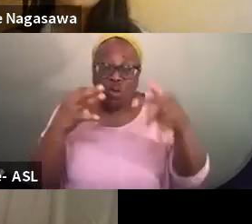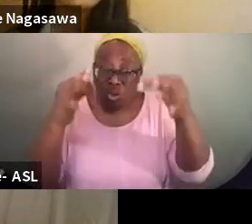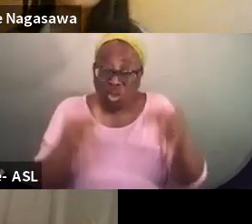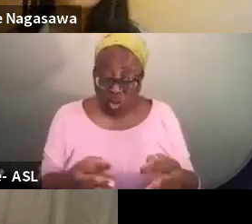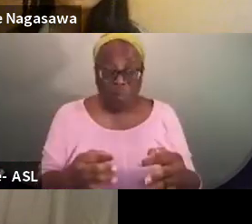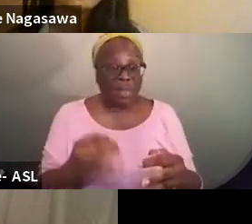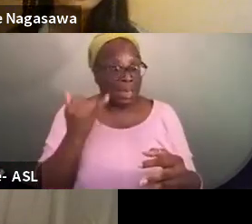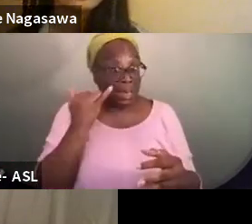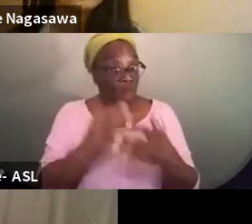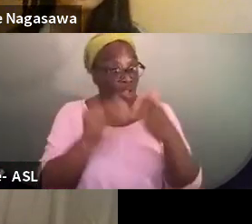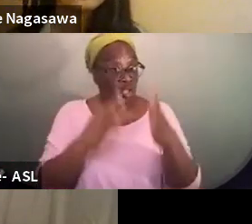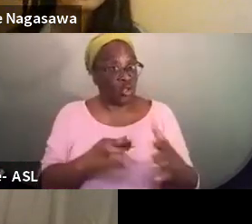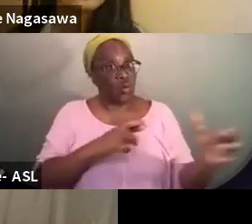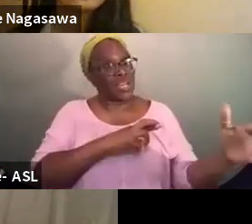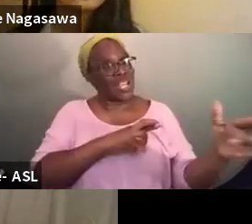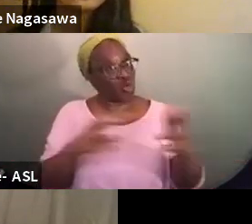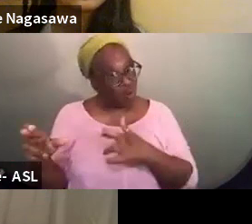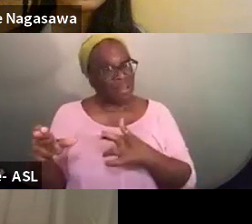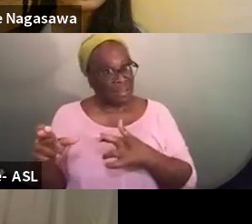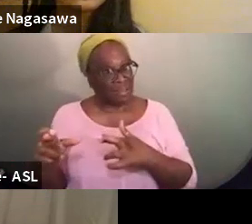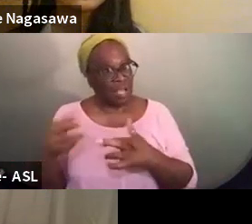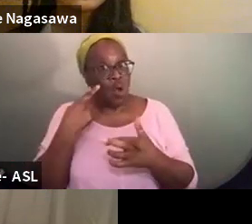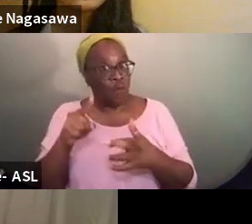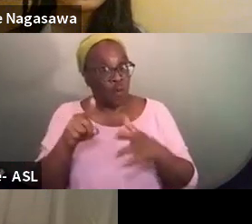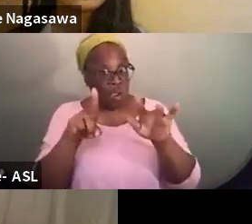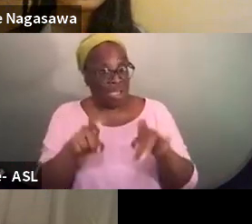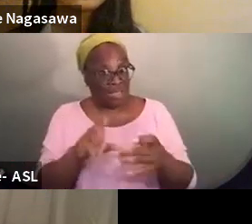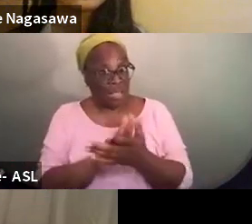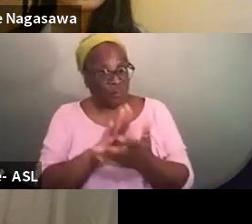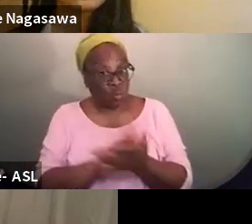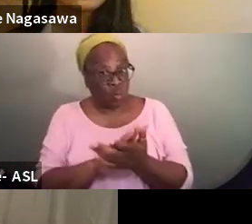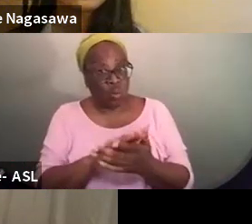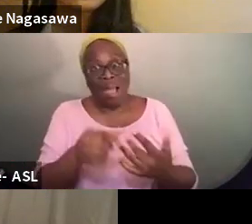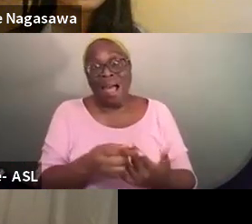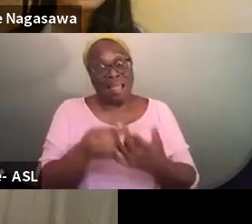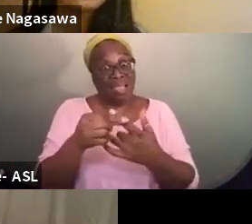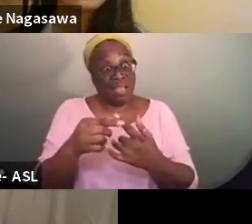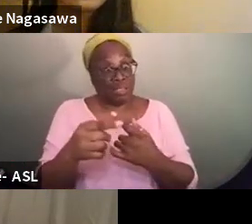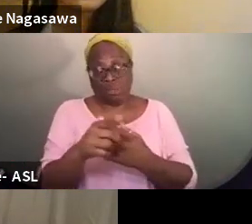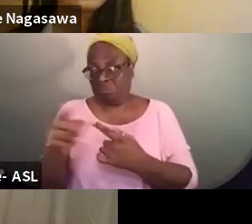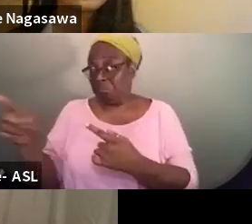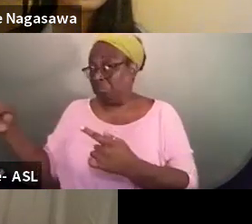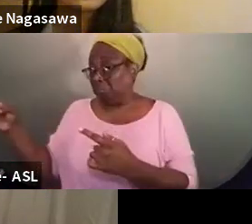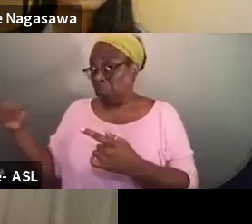readiness of the applicant pool unless you're suggesting everybody should take the test?